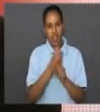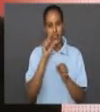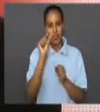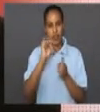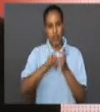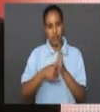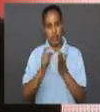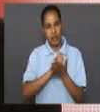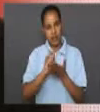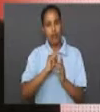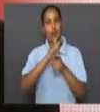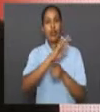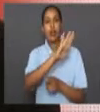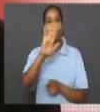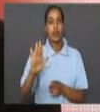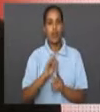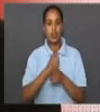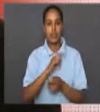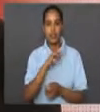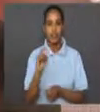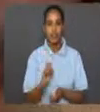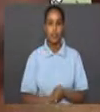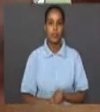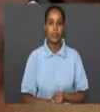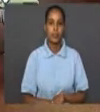minutes to write your answer.